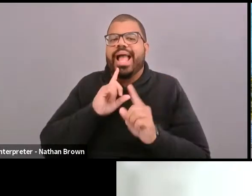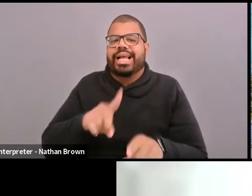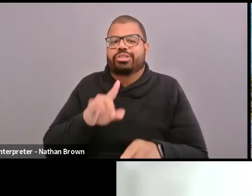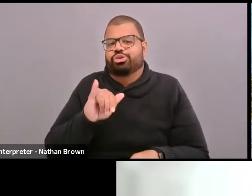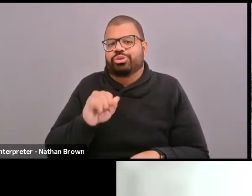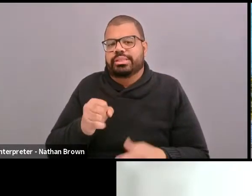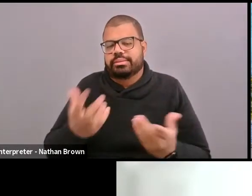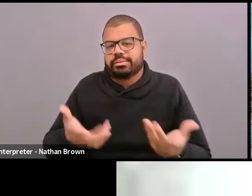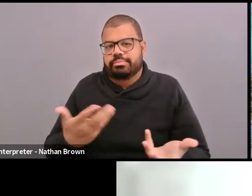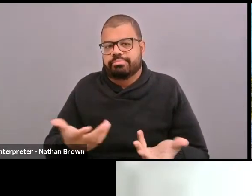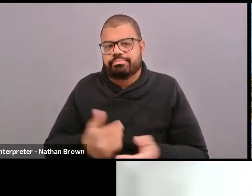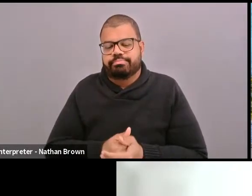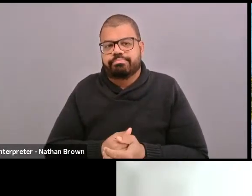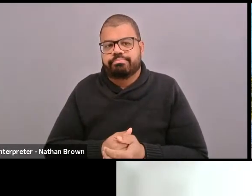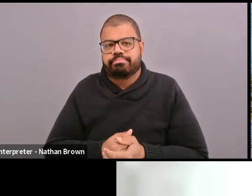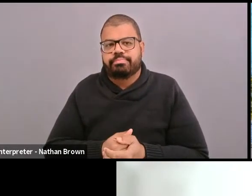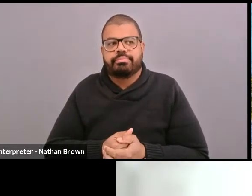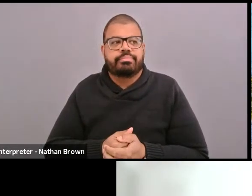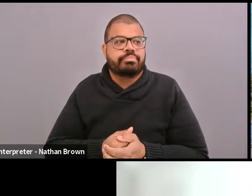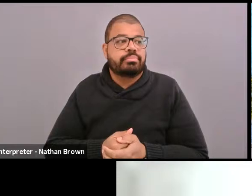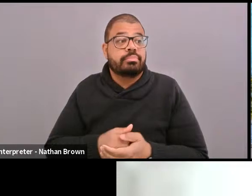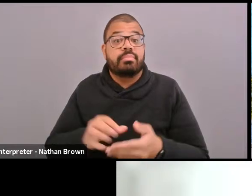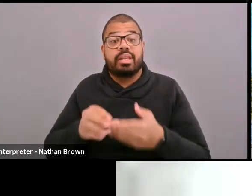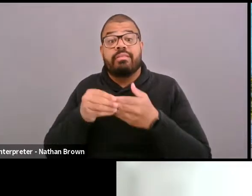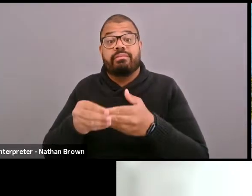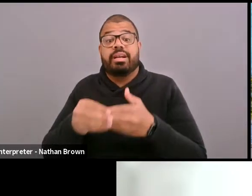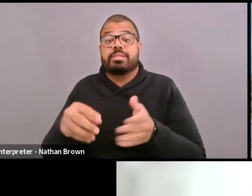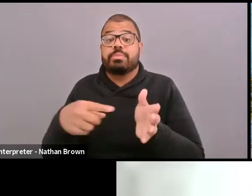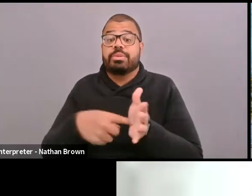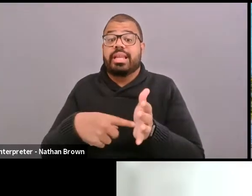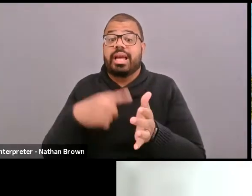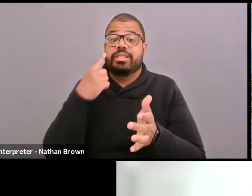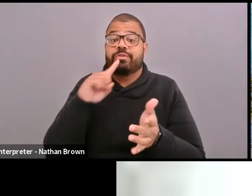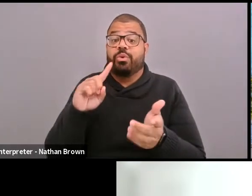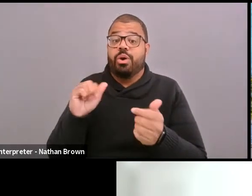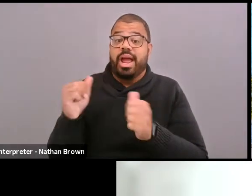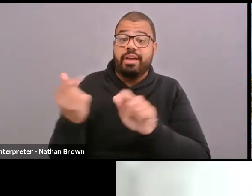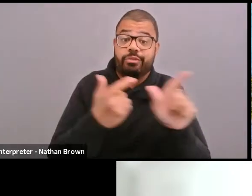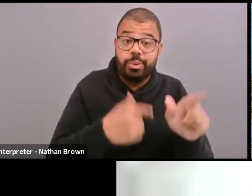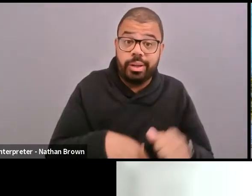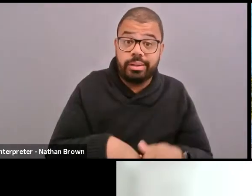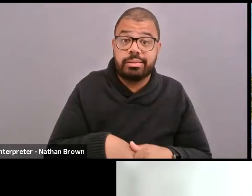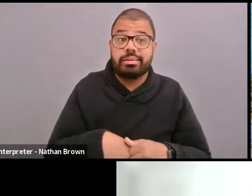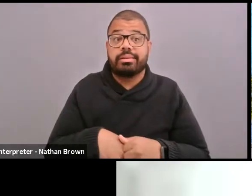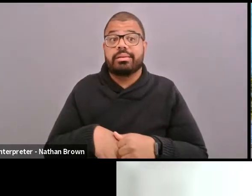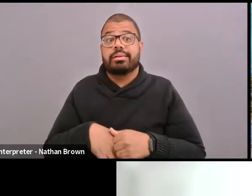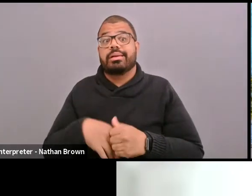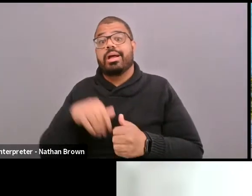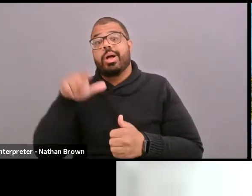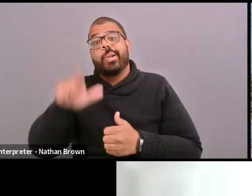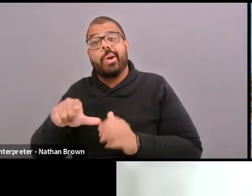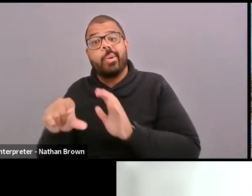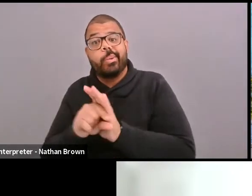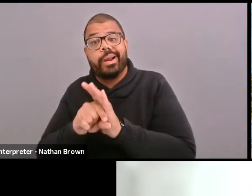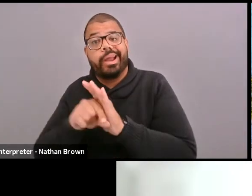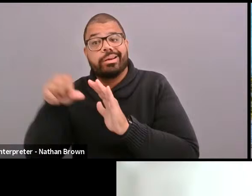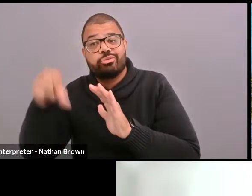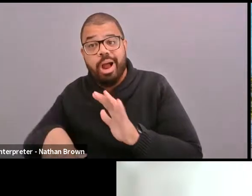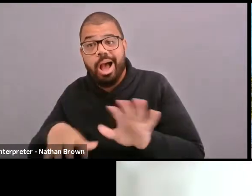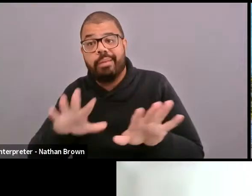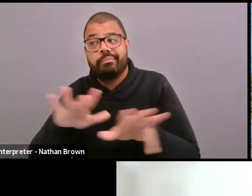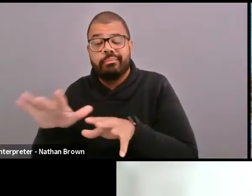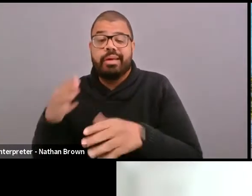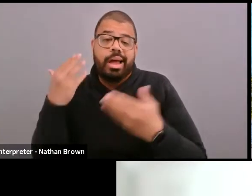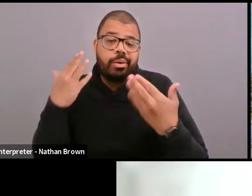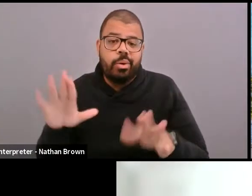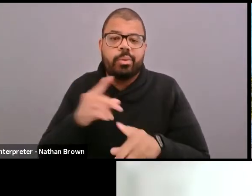are flexible deadlines for everybody and drop the lowest grade, that type of thing. But I would just